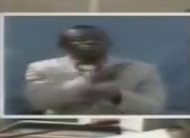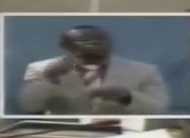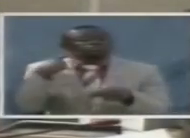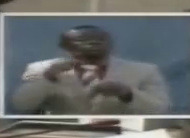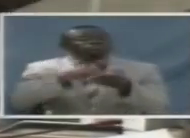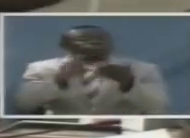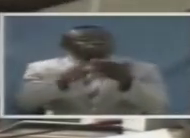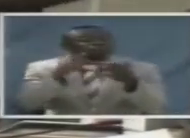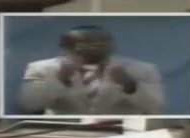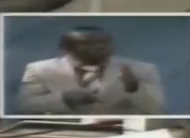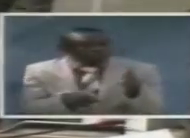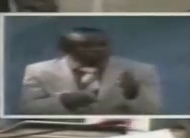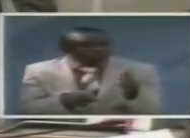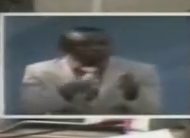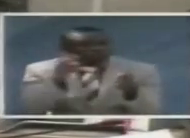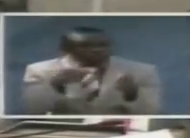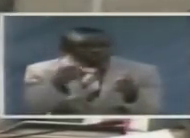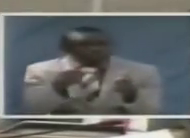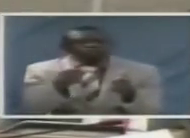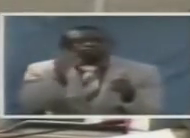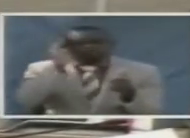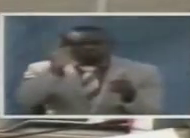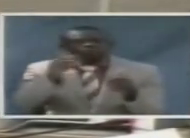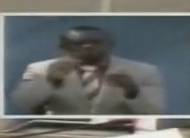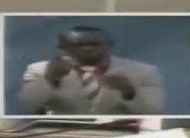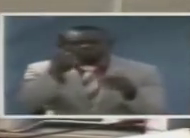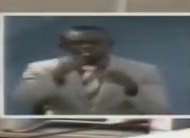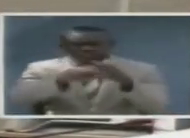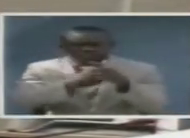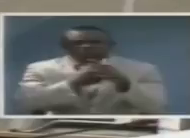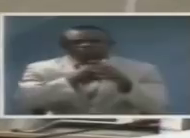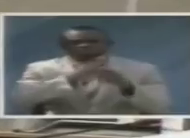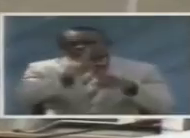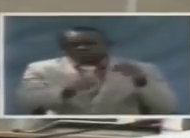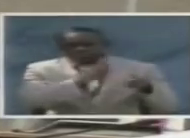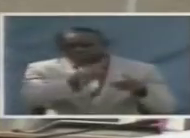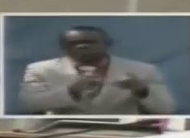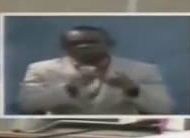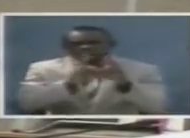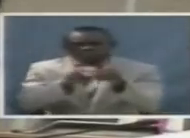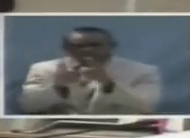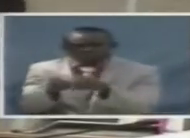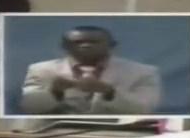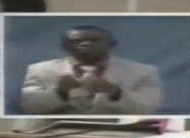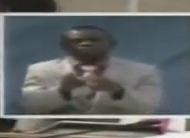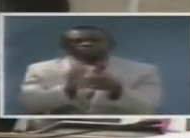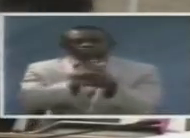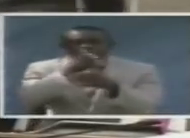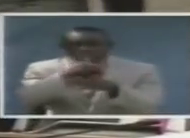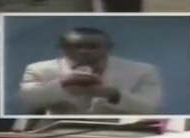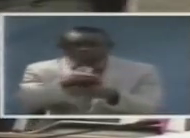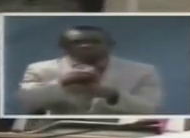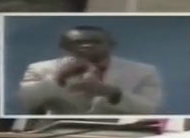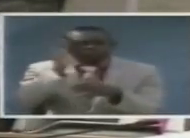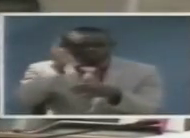2017, the business of the House will commence with questions for oral answer, if there will be any. This will be followed by